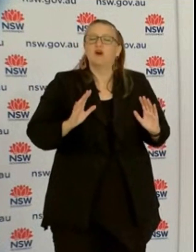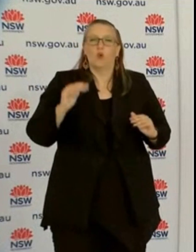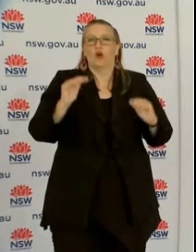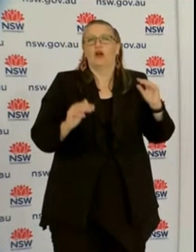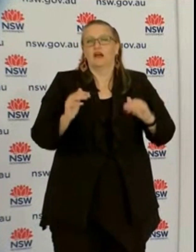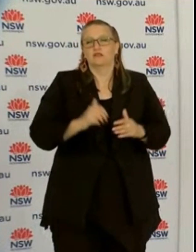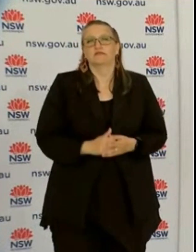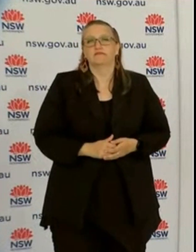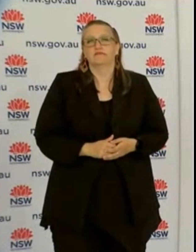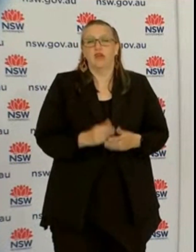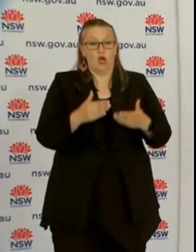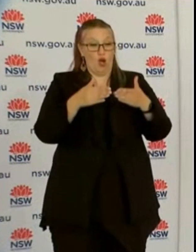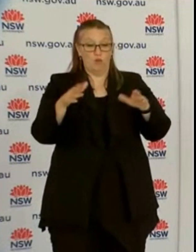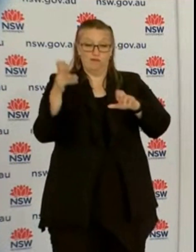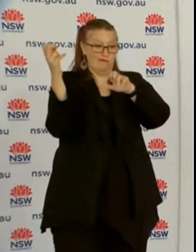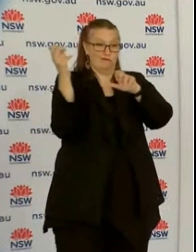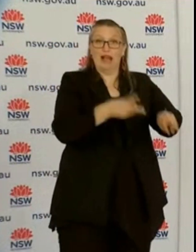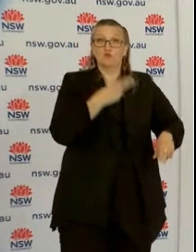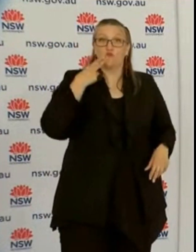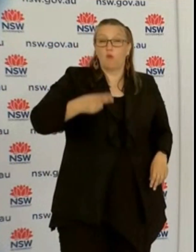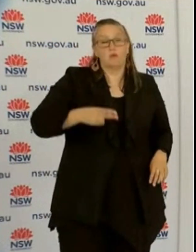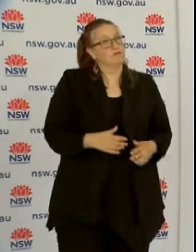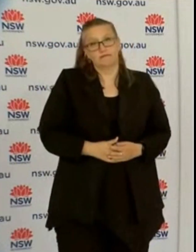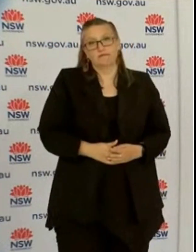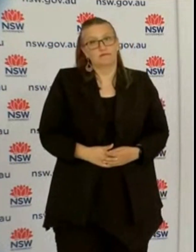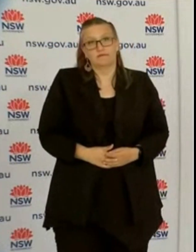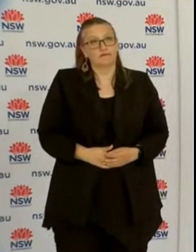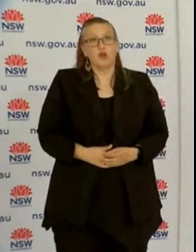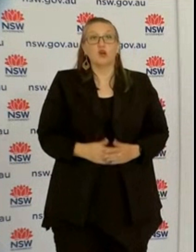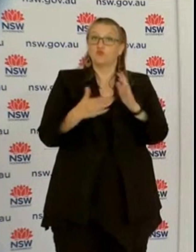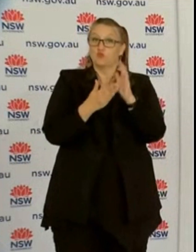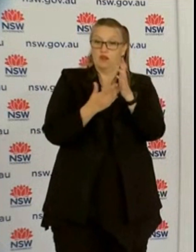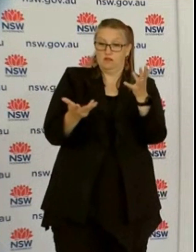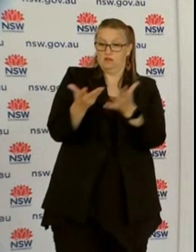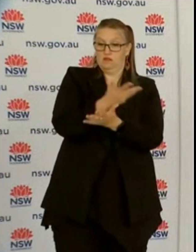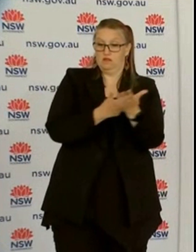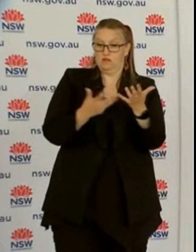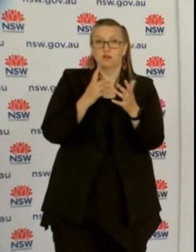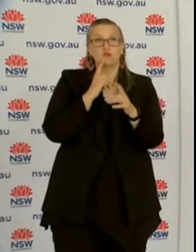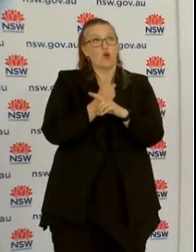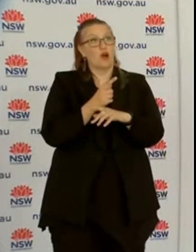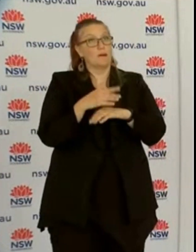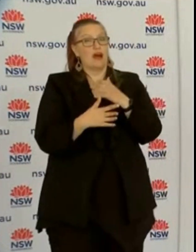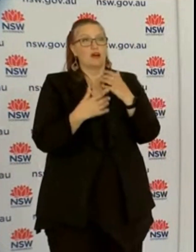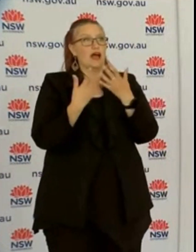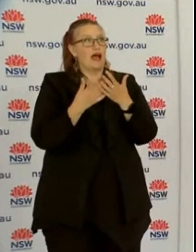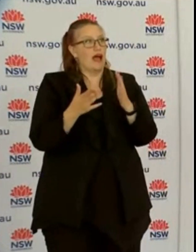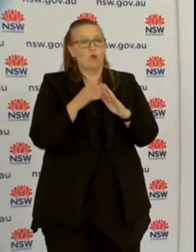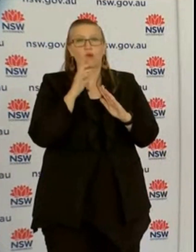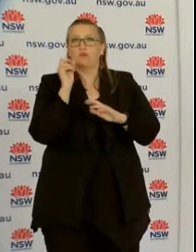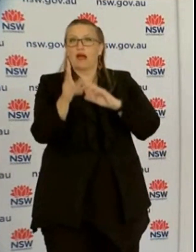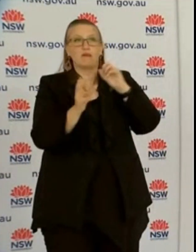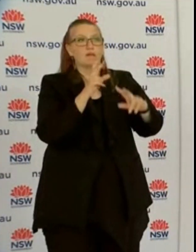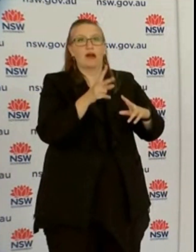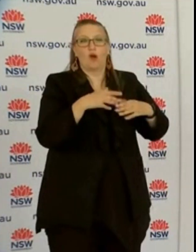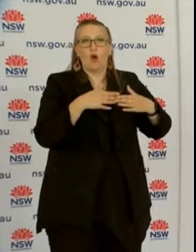pre the lockdown. If and when we announce the roadmap and we talk about the vaccinated, it's clear those that are unvaccinated in